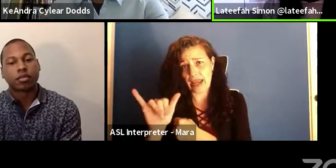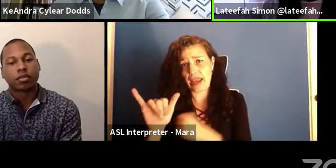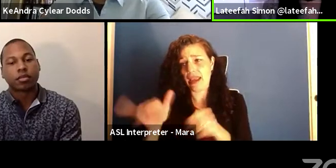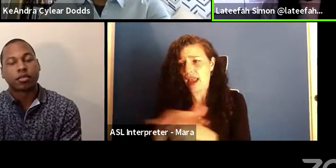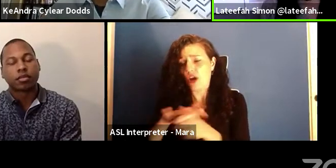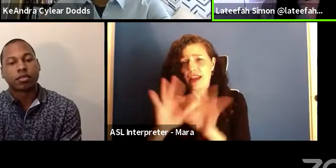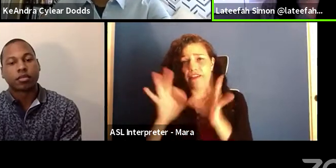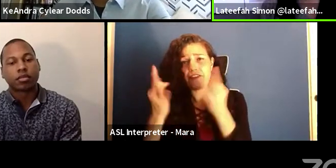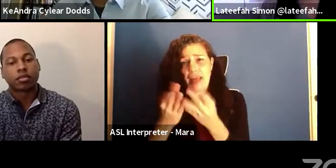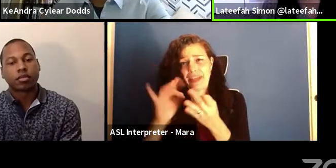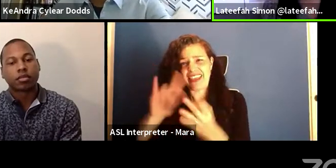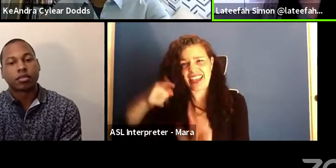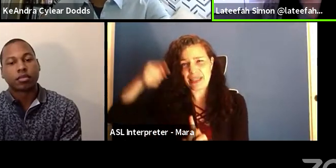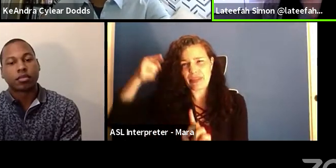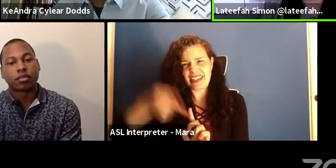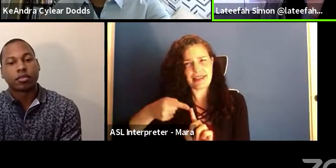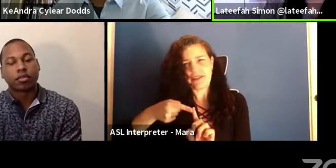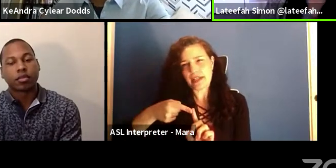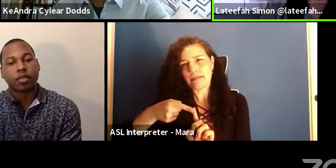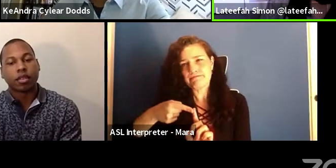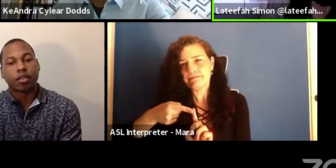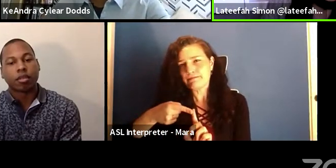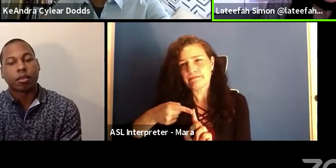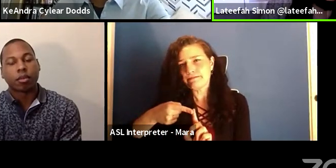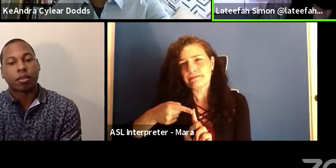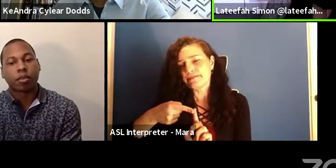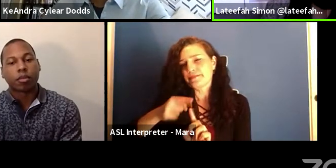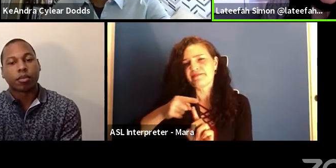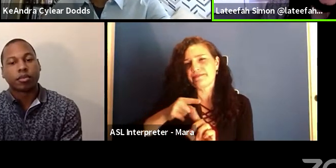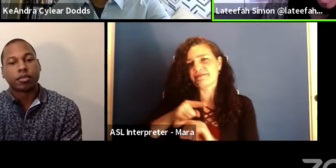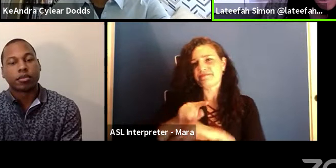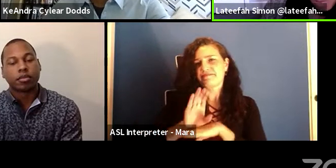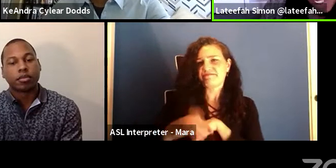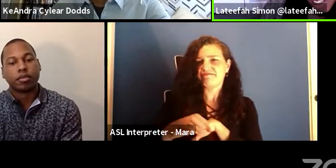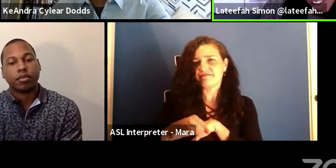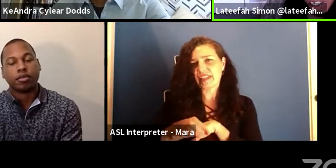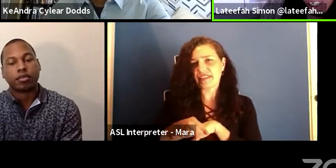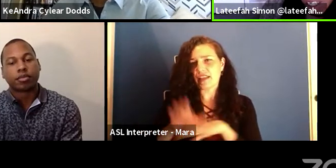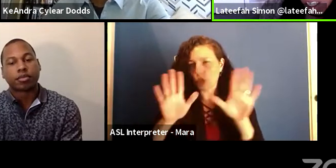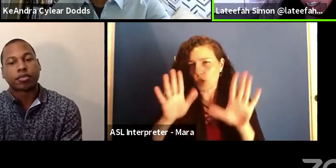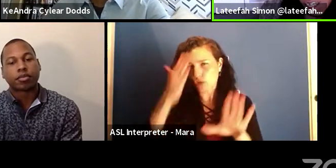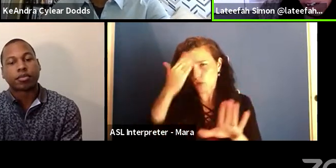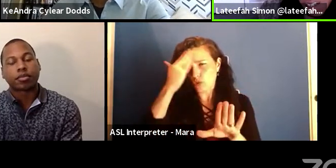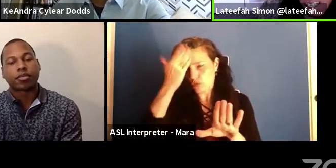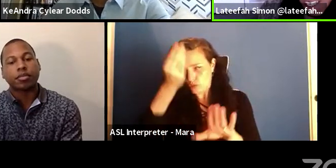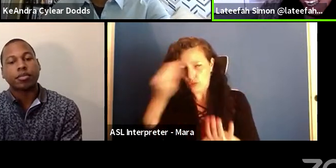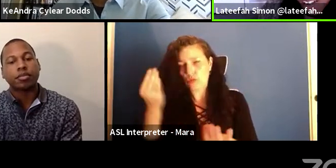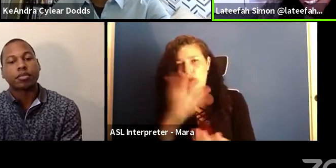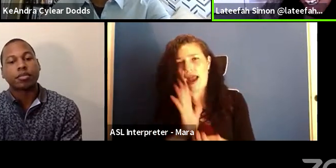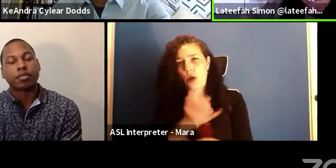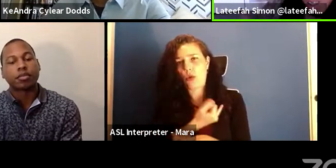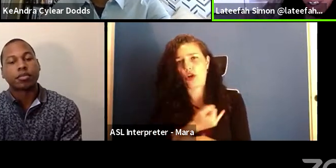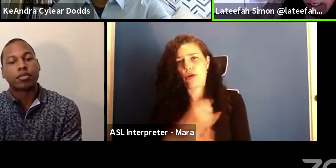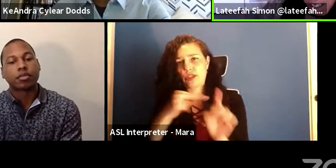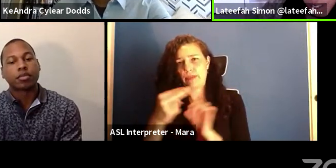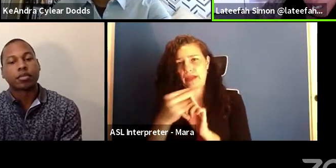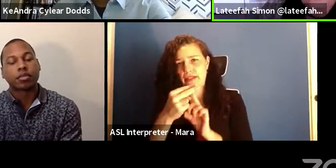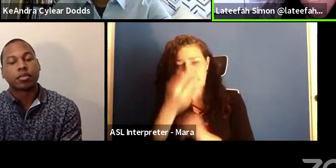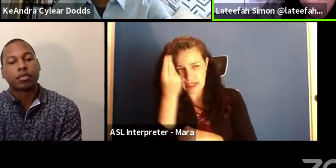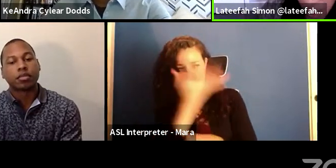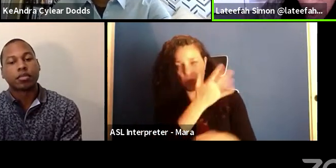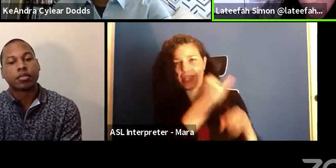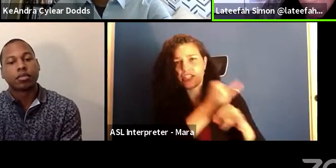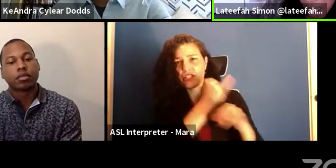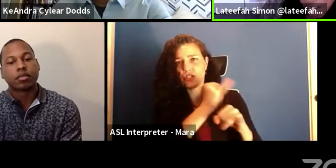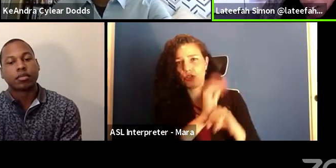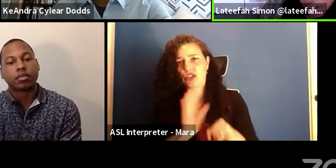particular assault, I wanted to make sure that our institution made it very, very clear where we stood. The other thing that I just want to lift up,